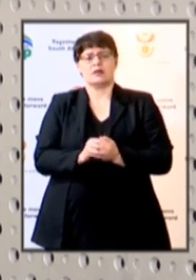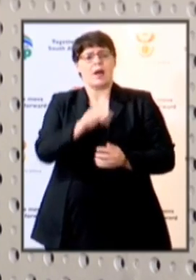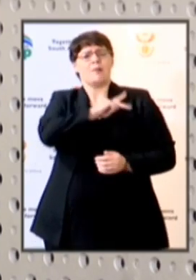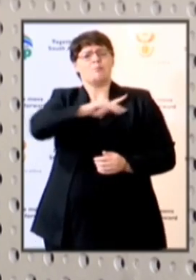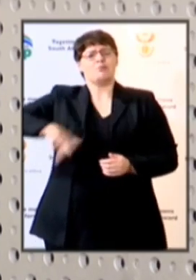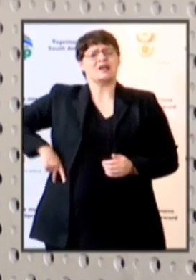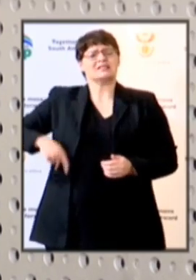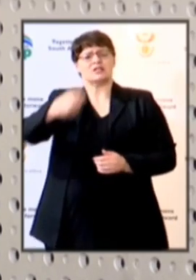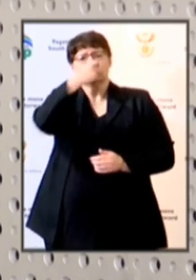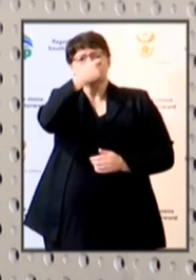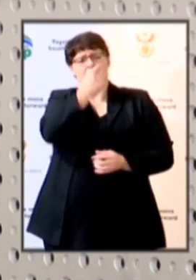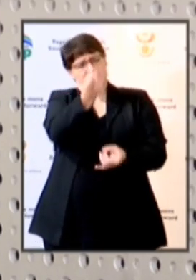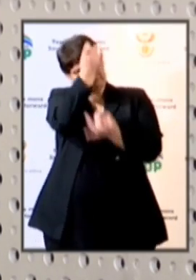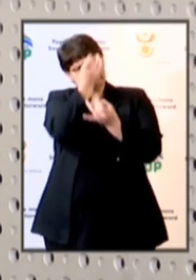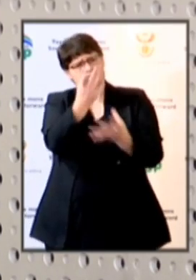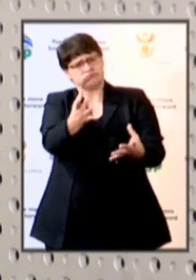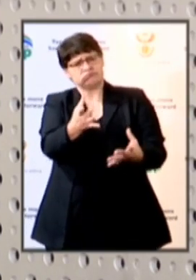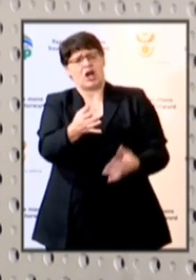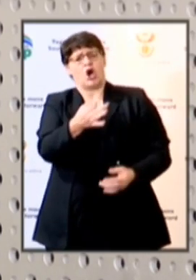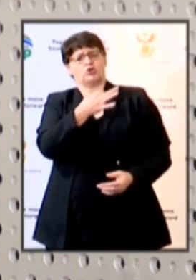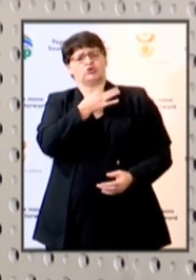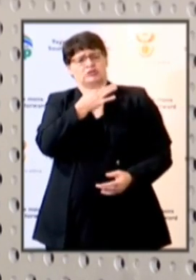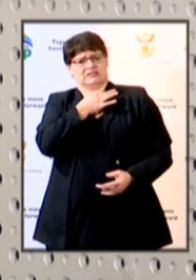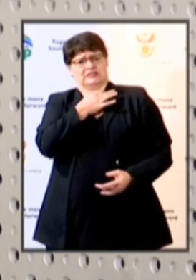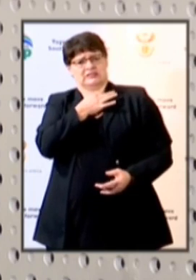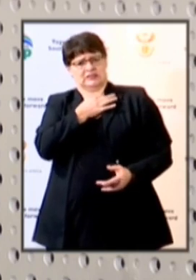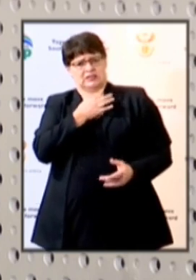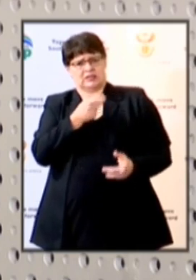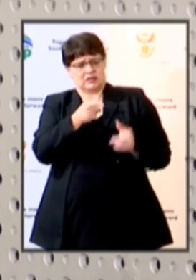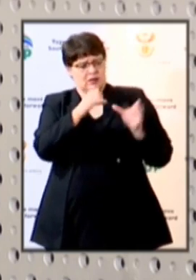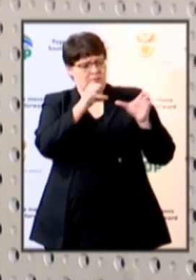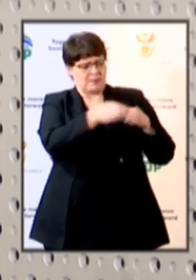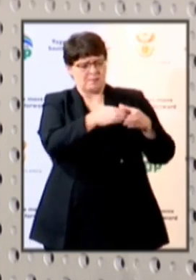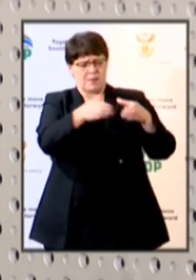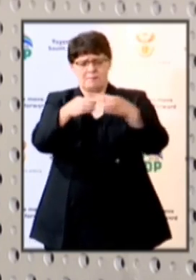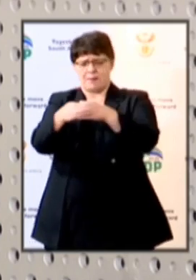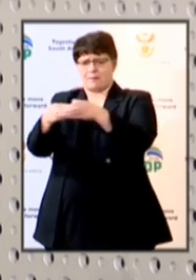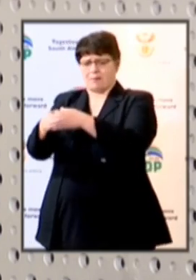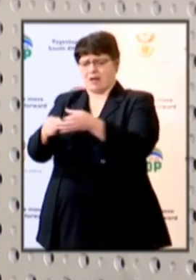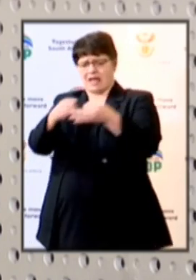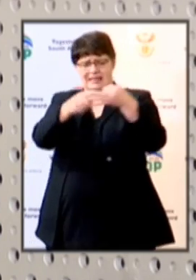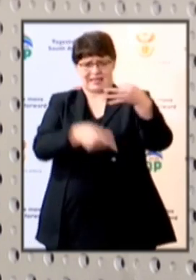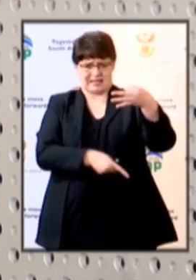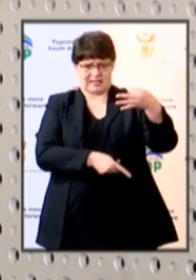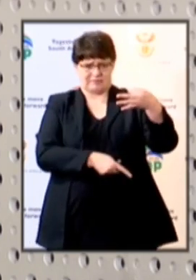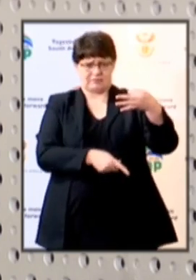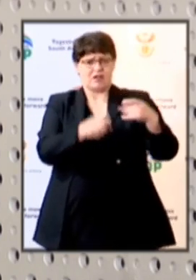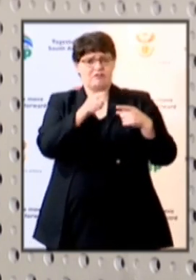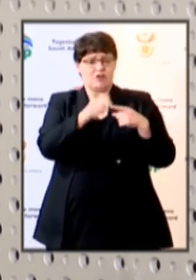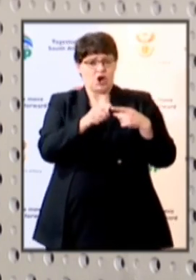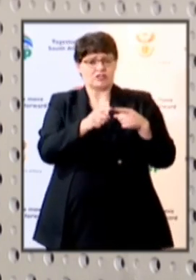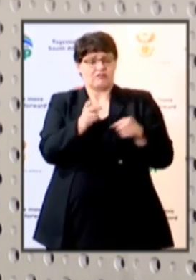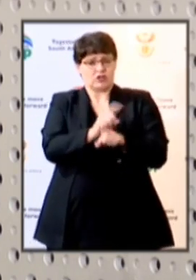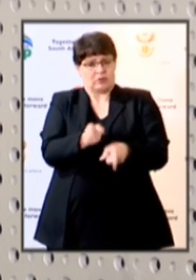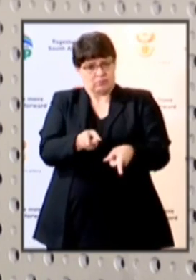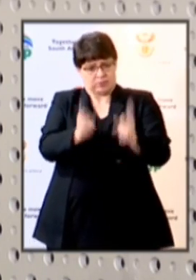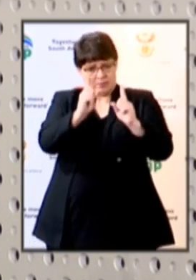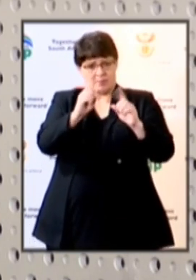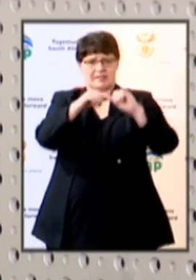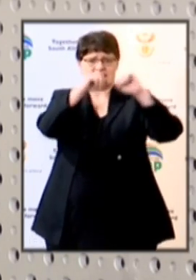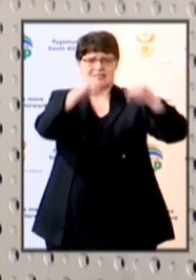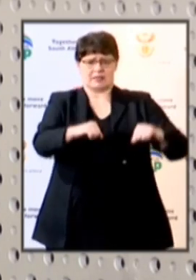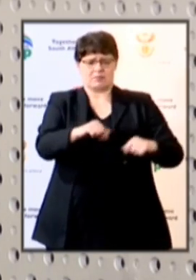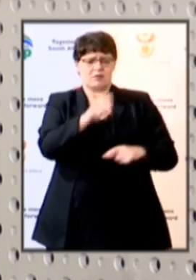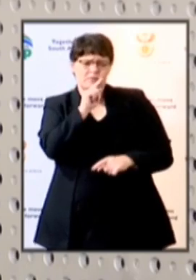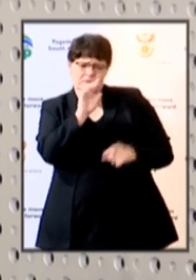spoke about, consisting of three key elements. The first is a new alert system to measure